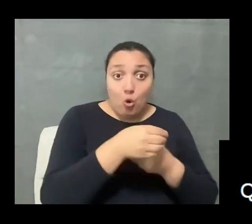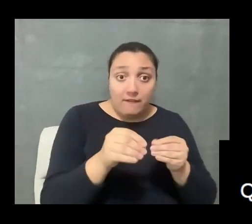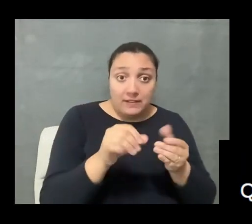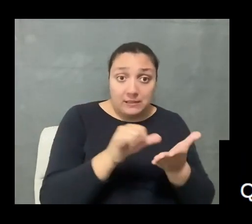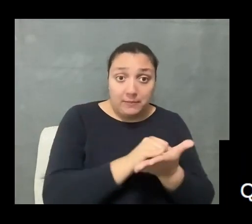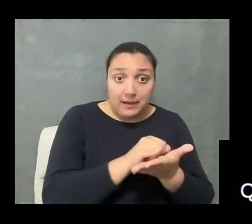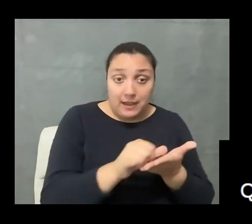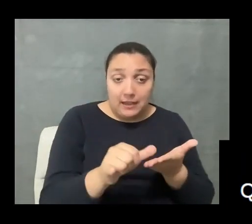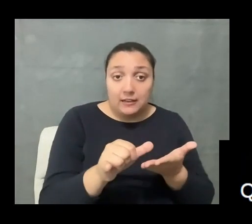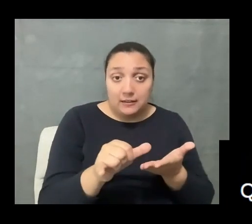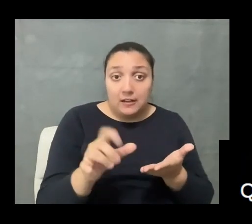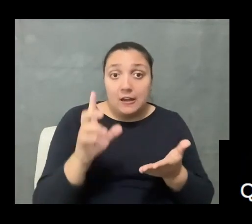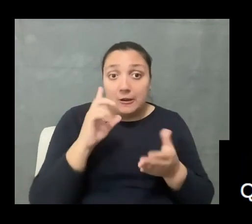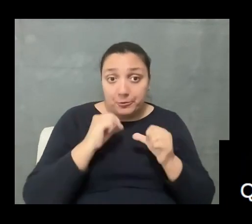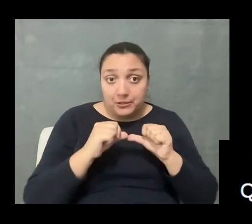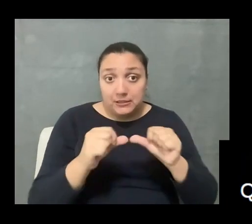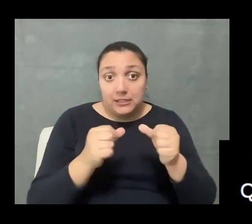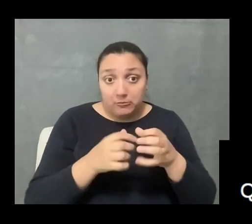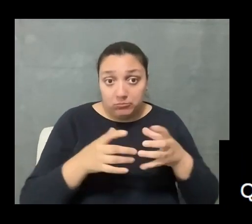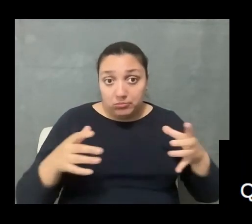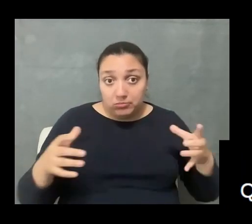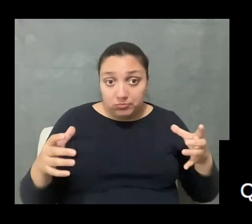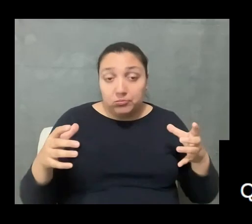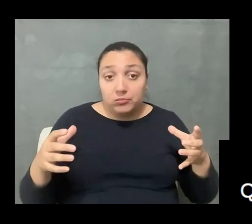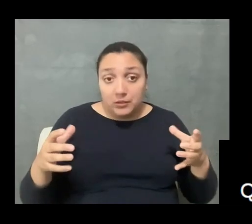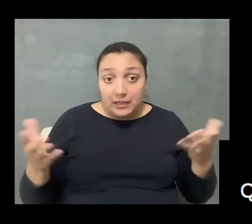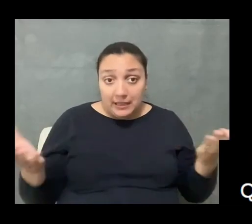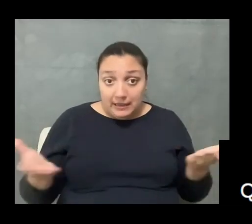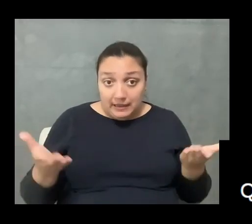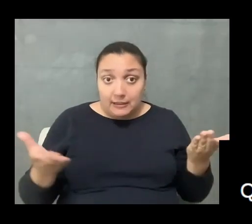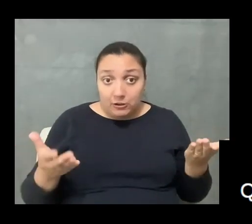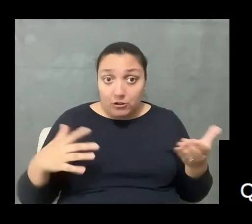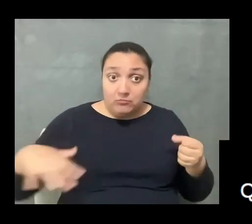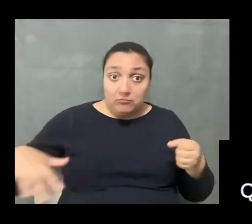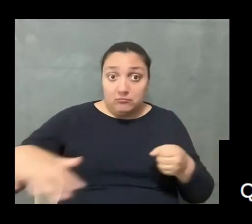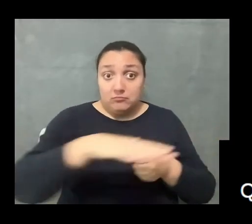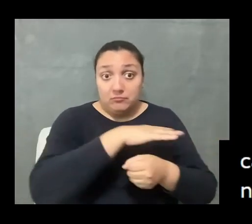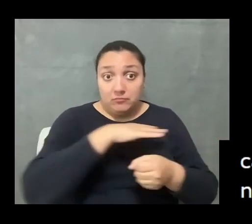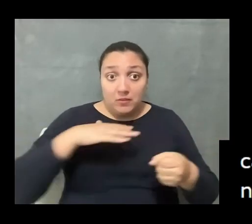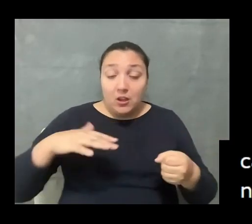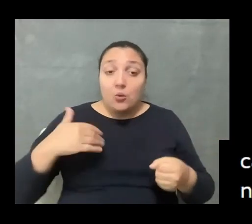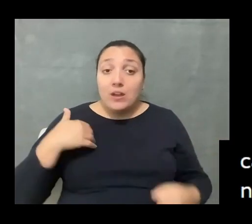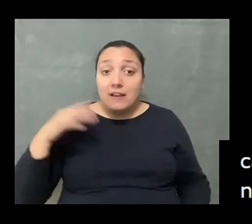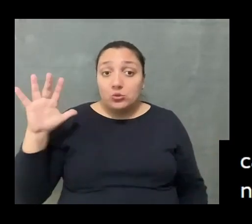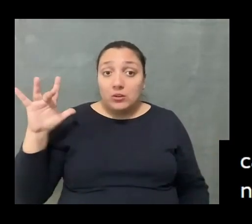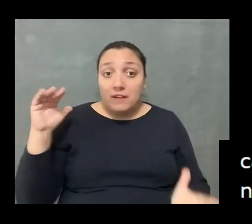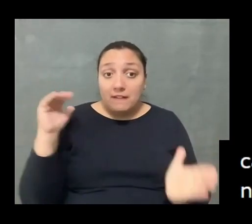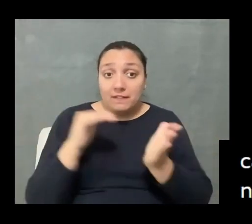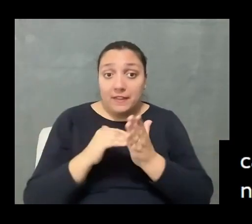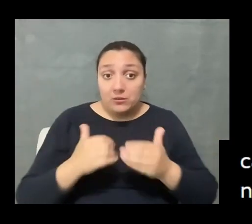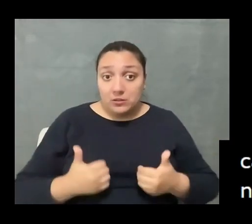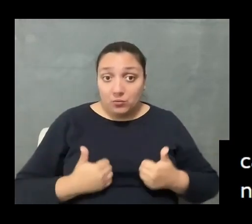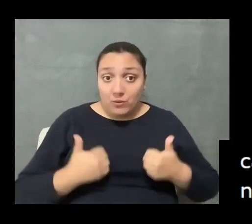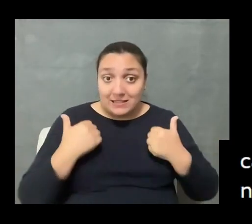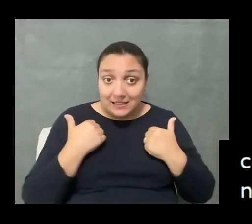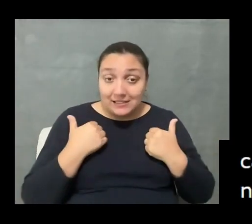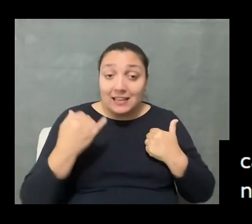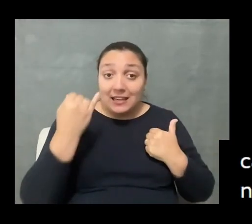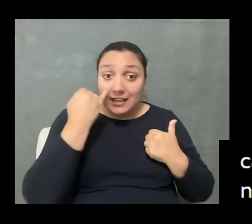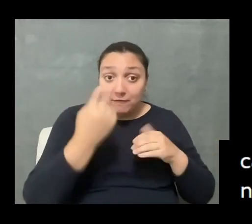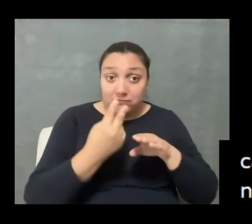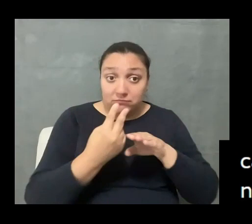we continue to expand out in the footprint here. We have 25,000 residents. And if you look back to the history